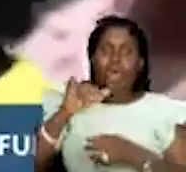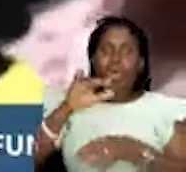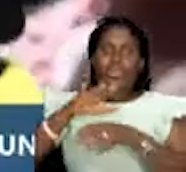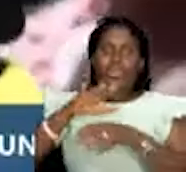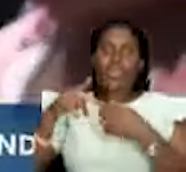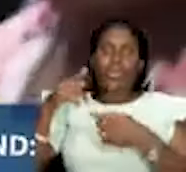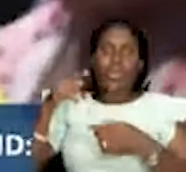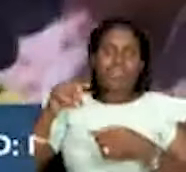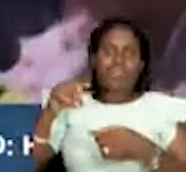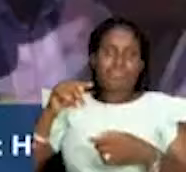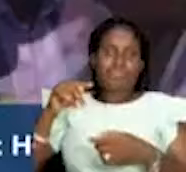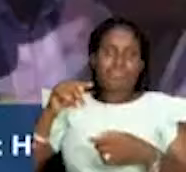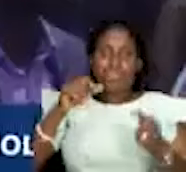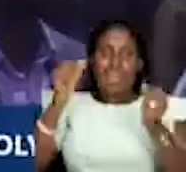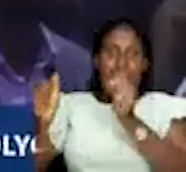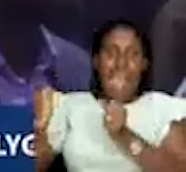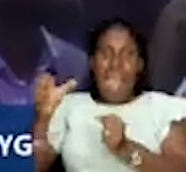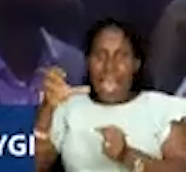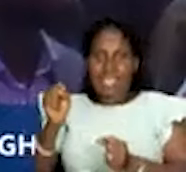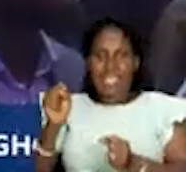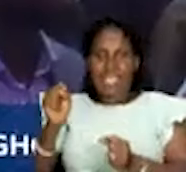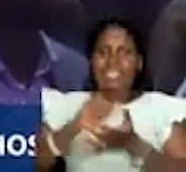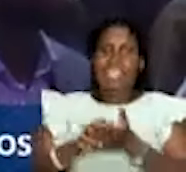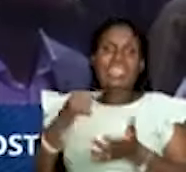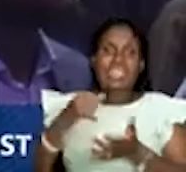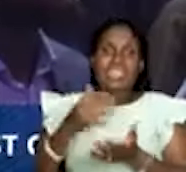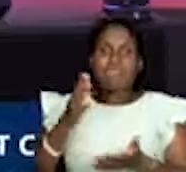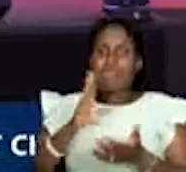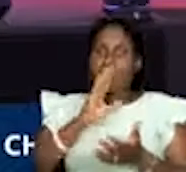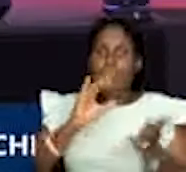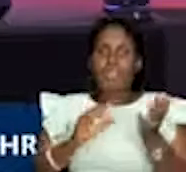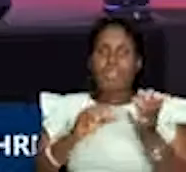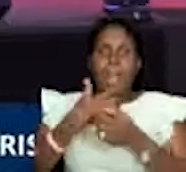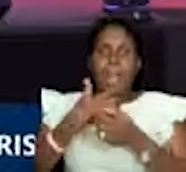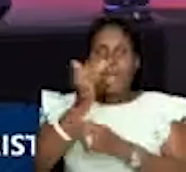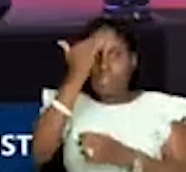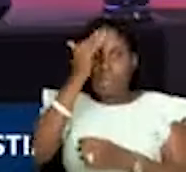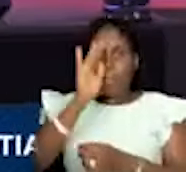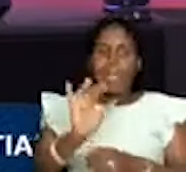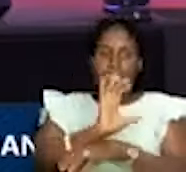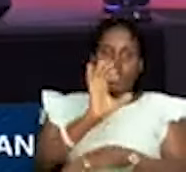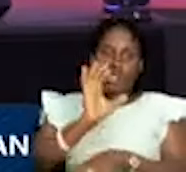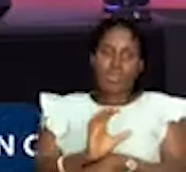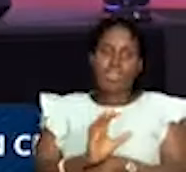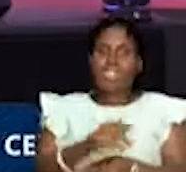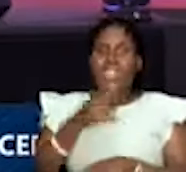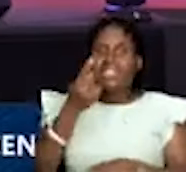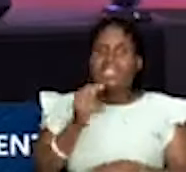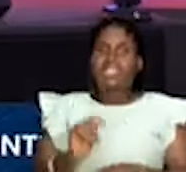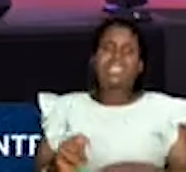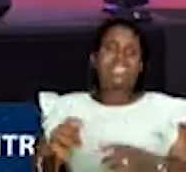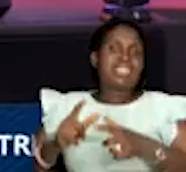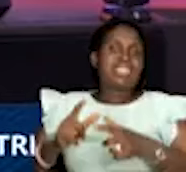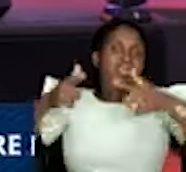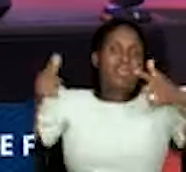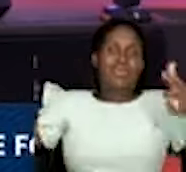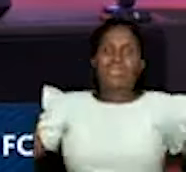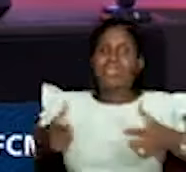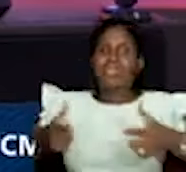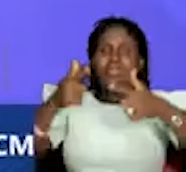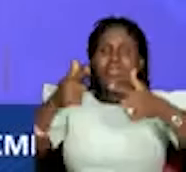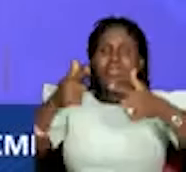and powers, that it might be made known by the church, the manifold, multifaceted wisdom of